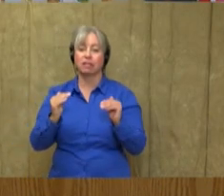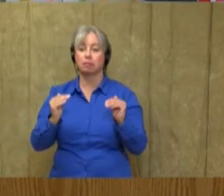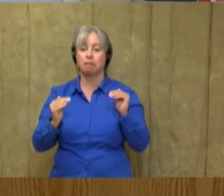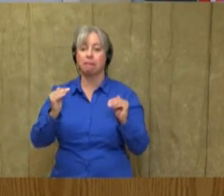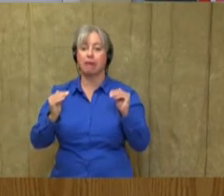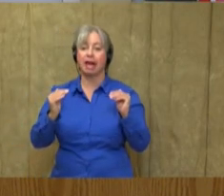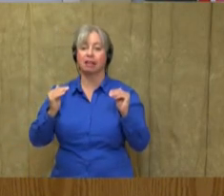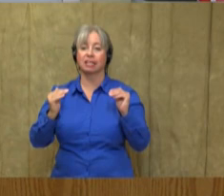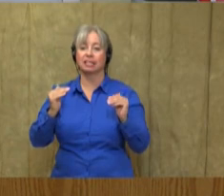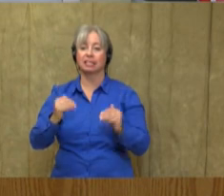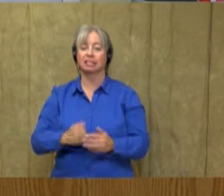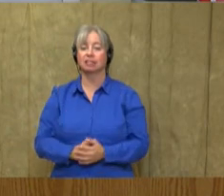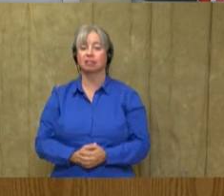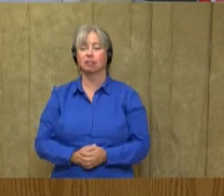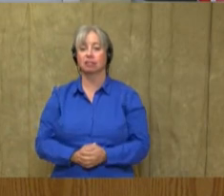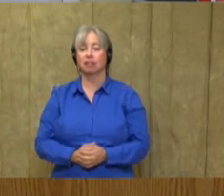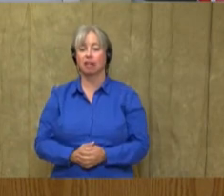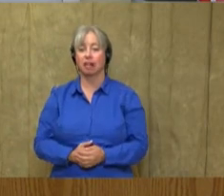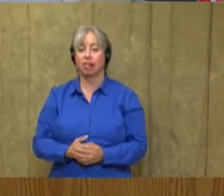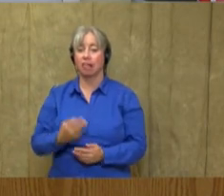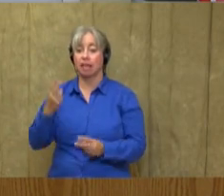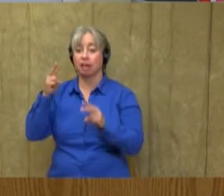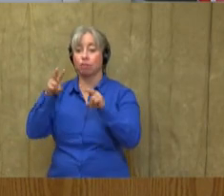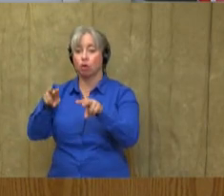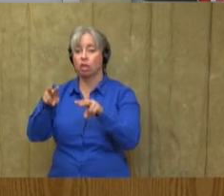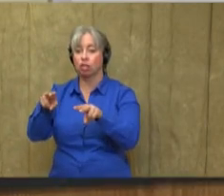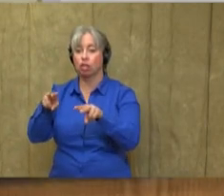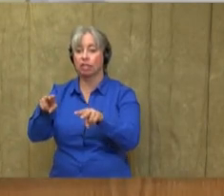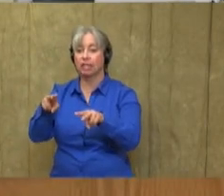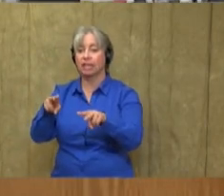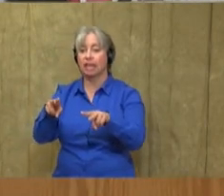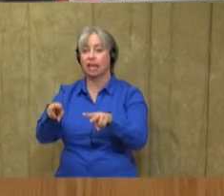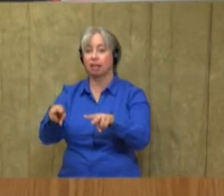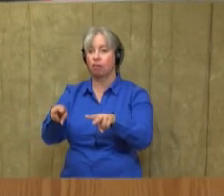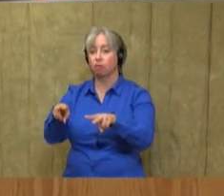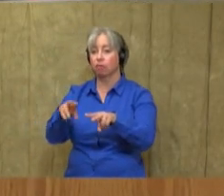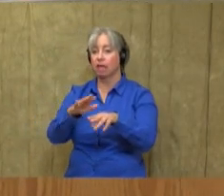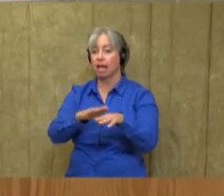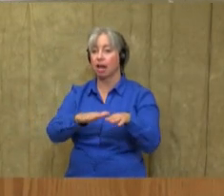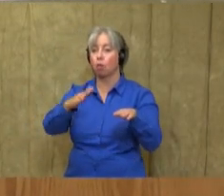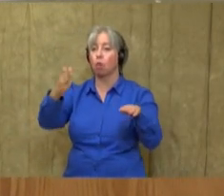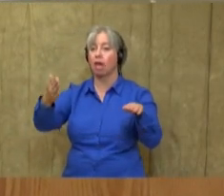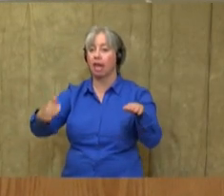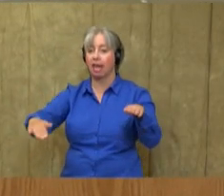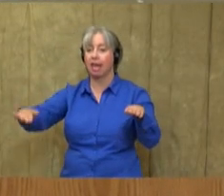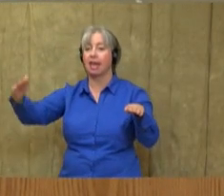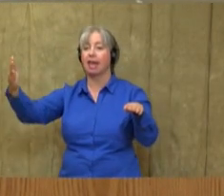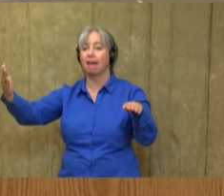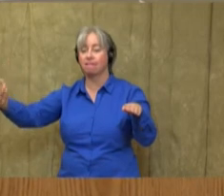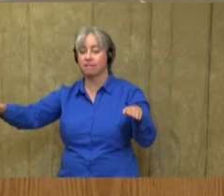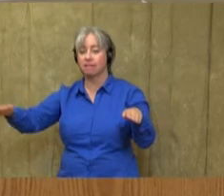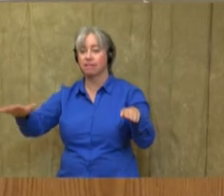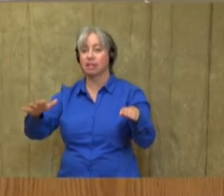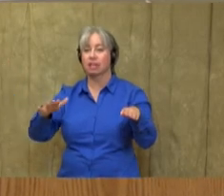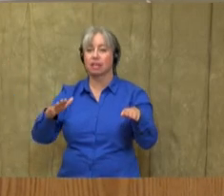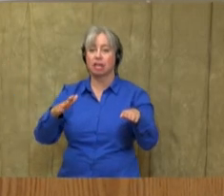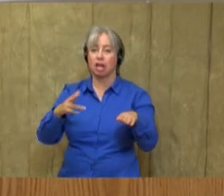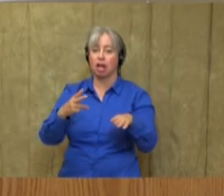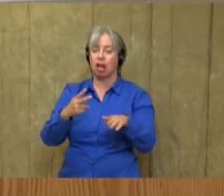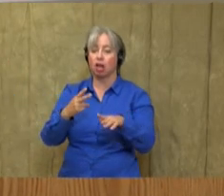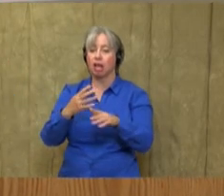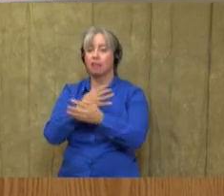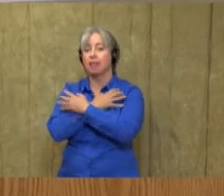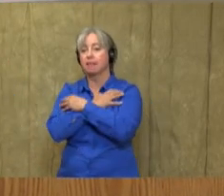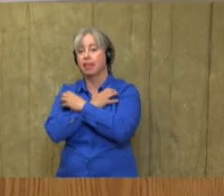got. So if we were looking at this like a wave, and the gummy bears on here